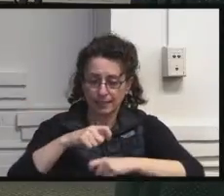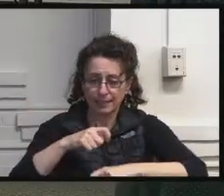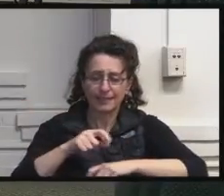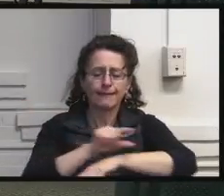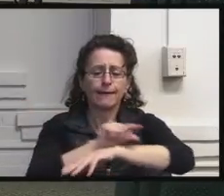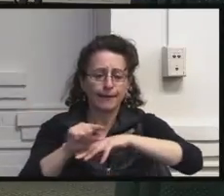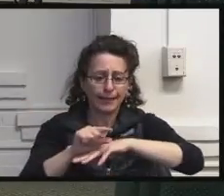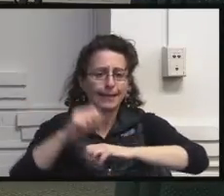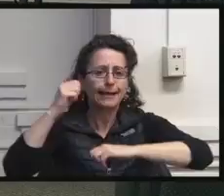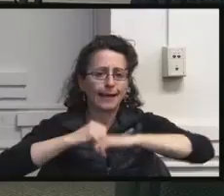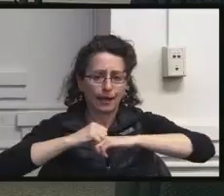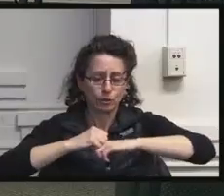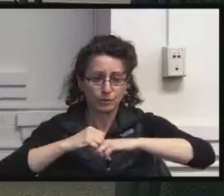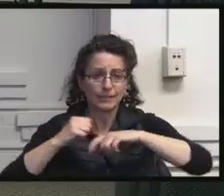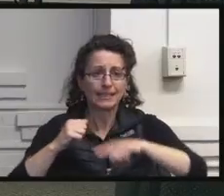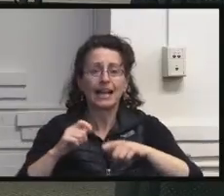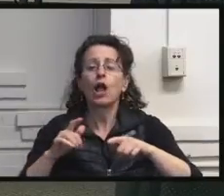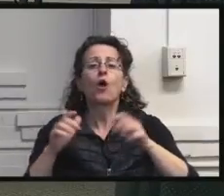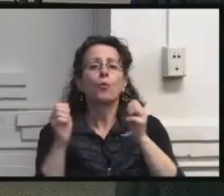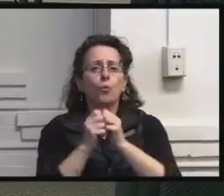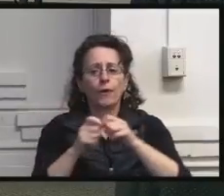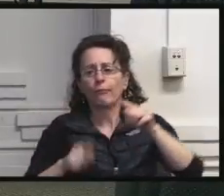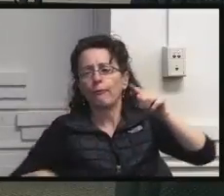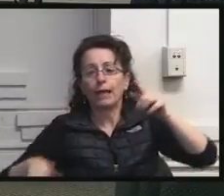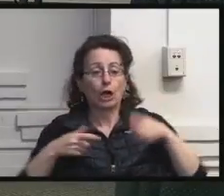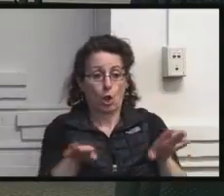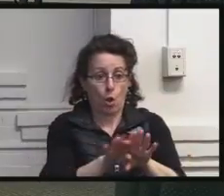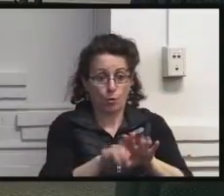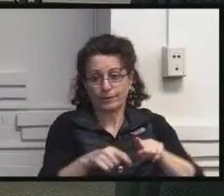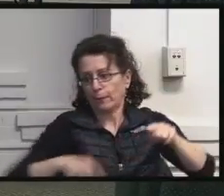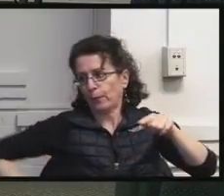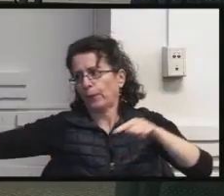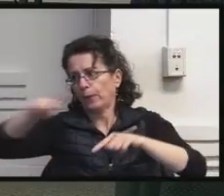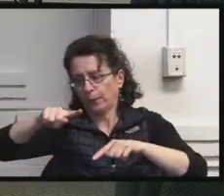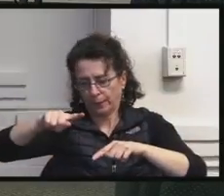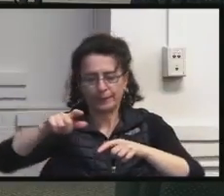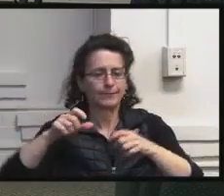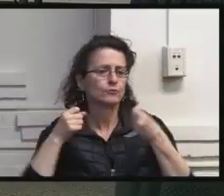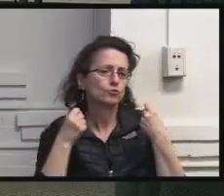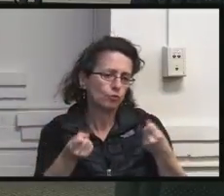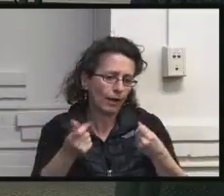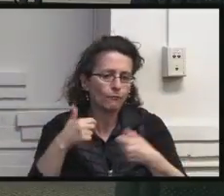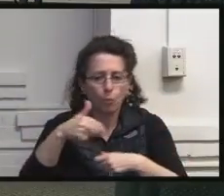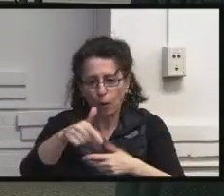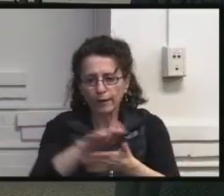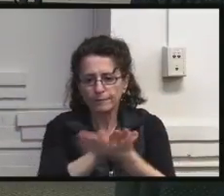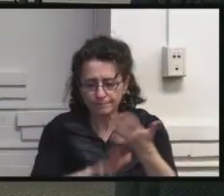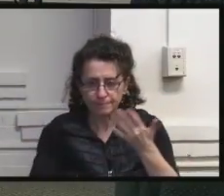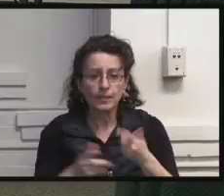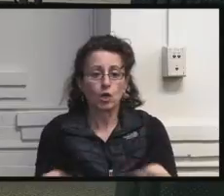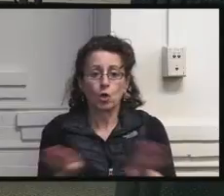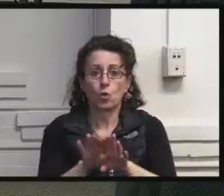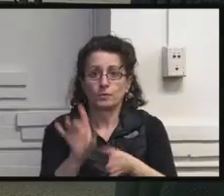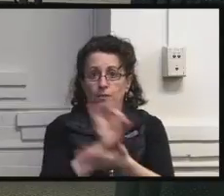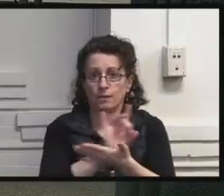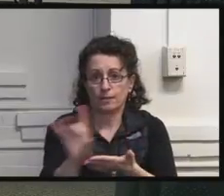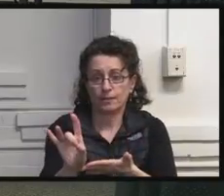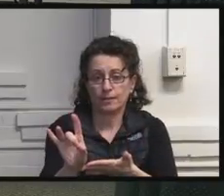and main traffic on an off-site detour. We propose an 8-week closure period. We would improve the